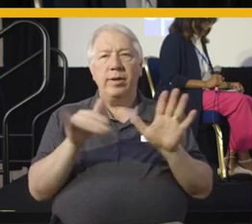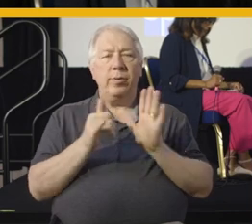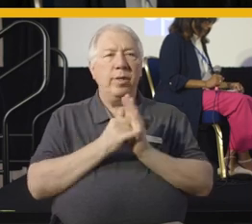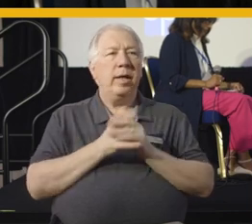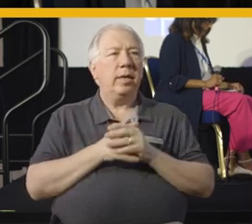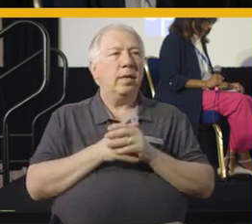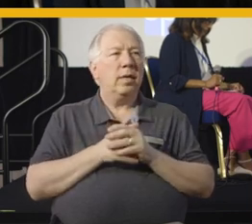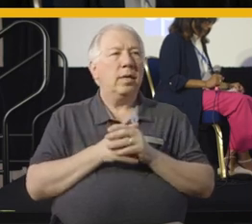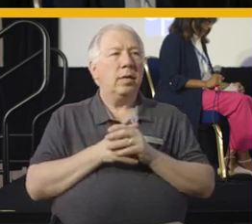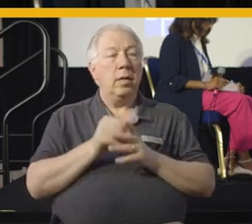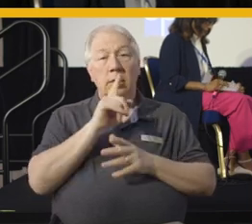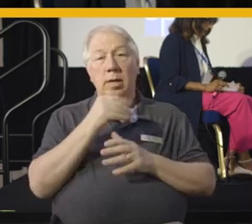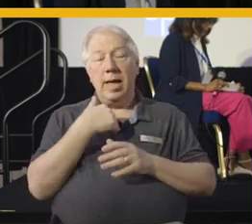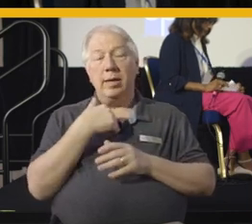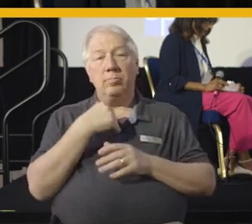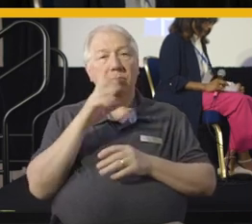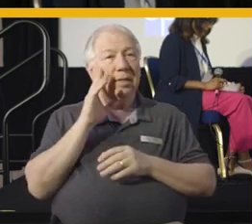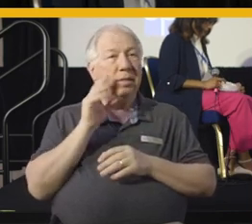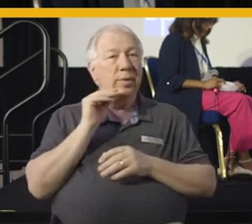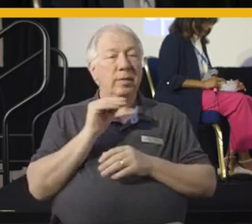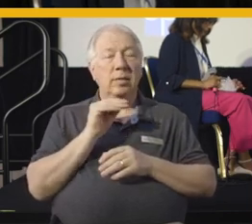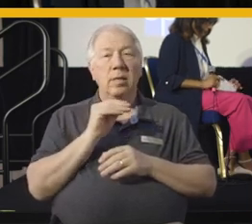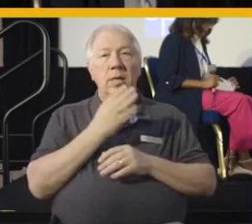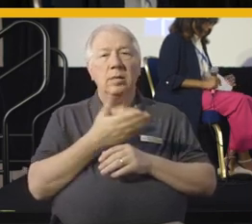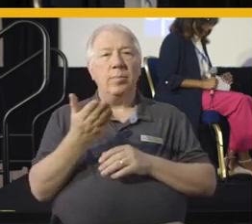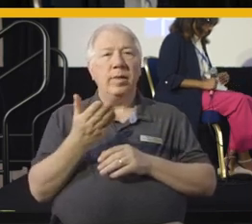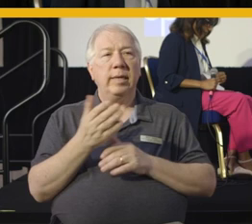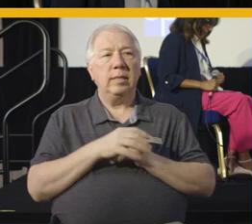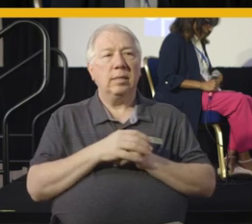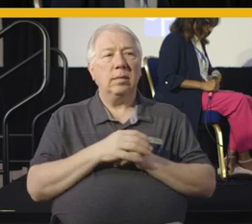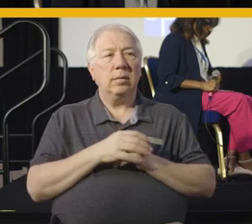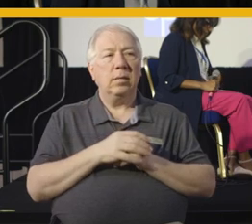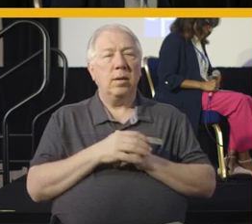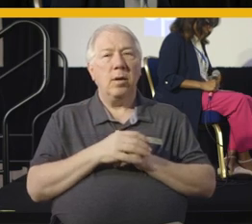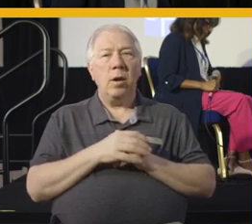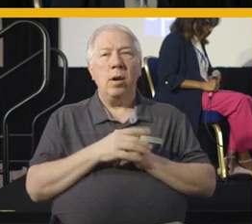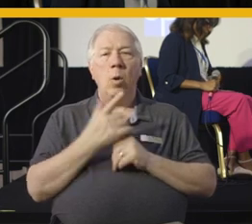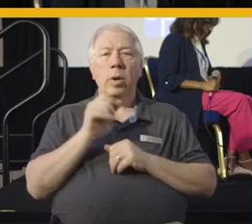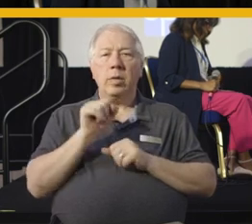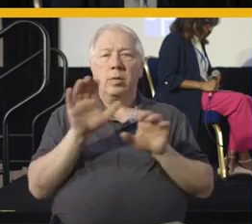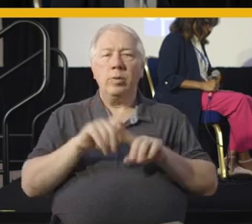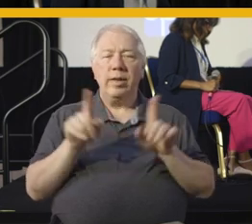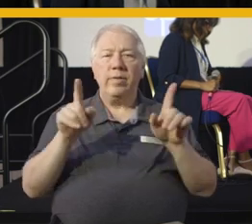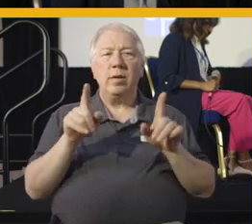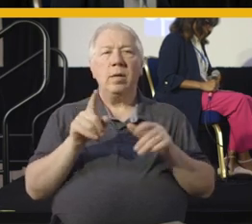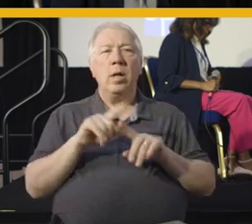And certainly having gone through the experience, I think there's things that we would do differently. But